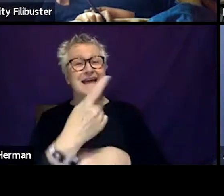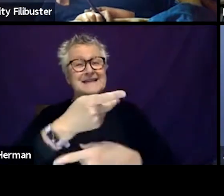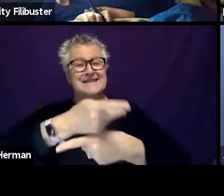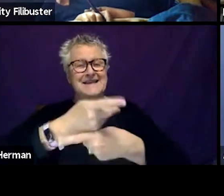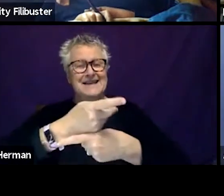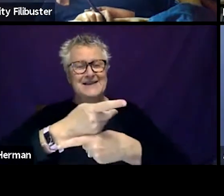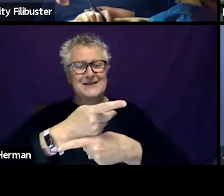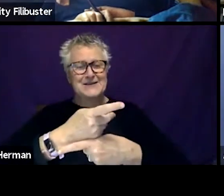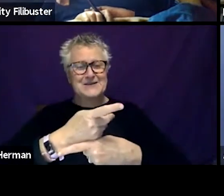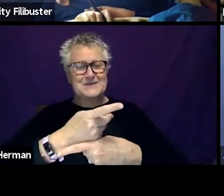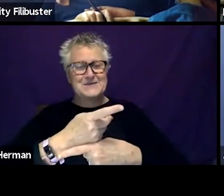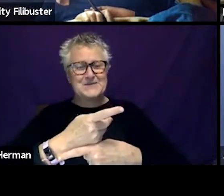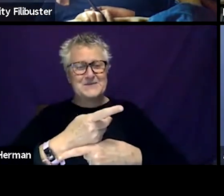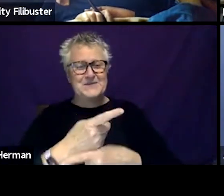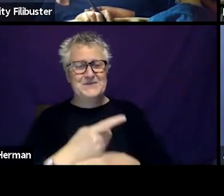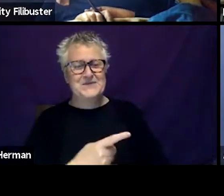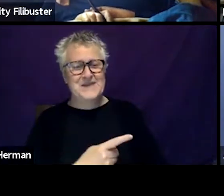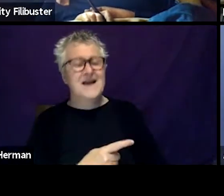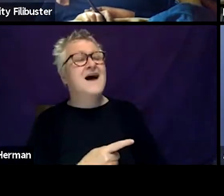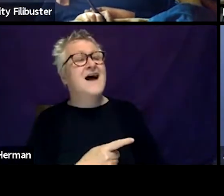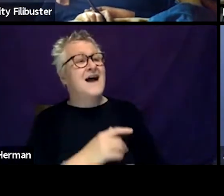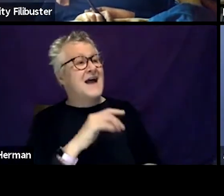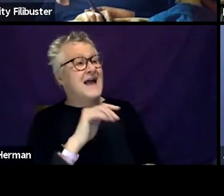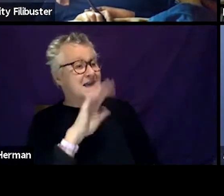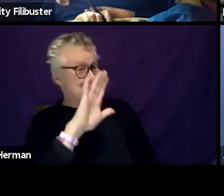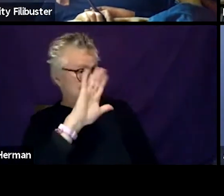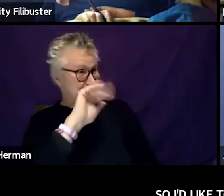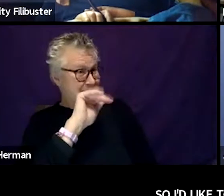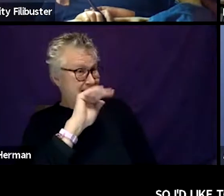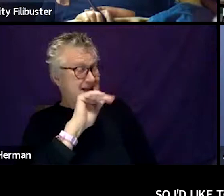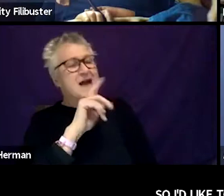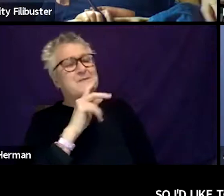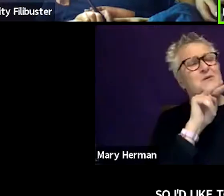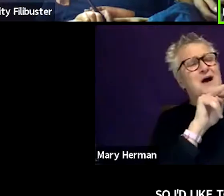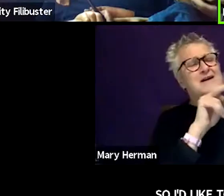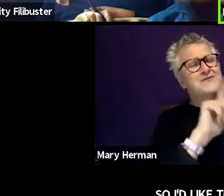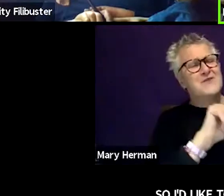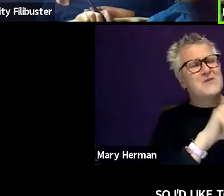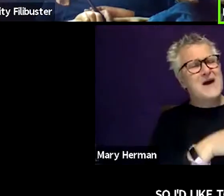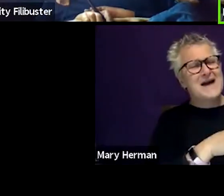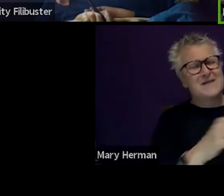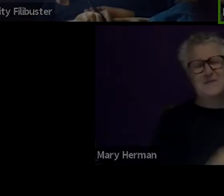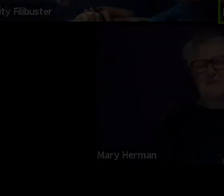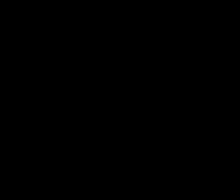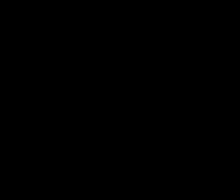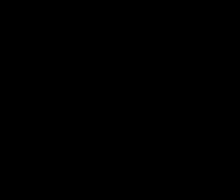you. I'm going to lurk for a bit, but thank you so much. Bye. Bye.